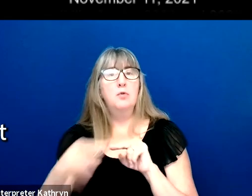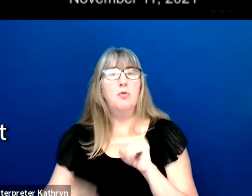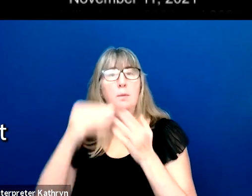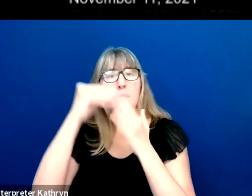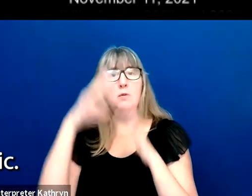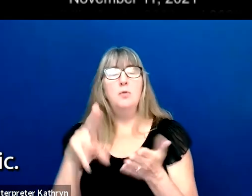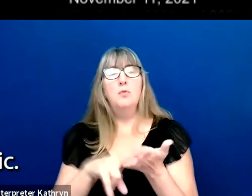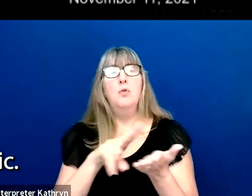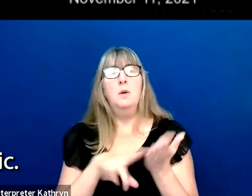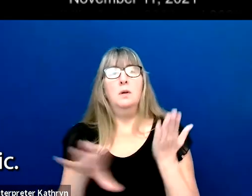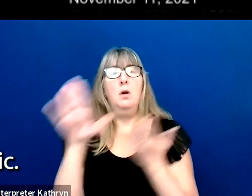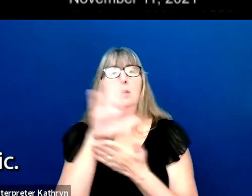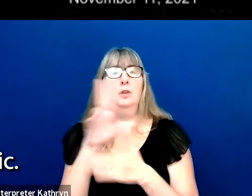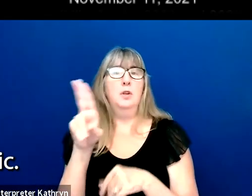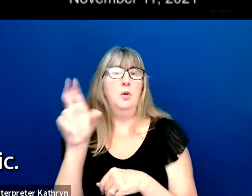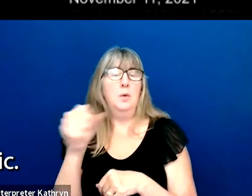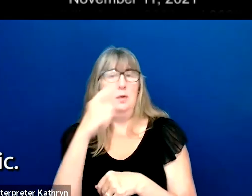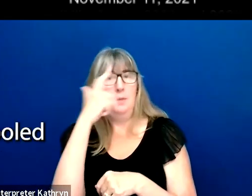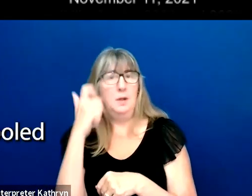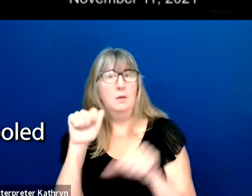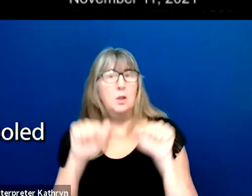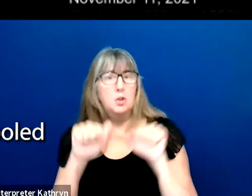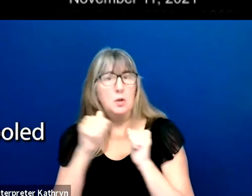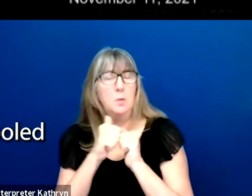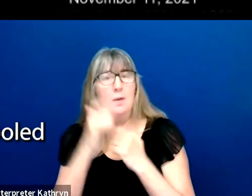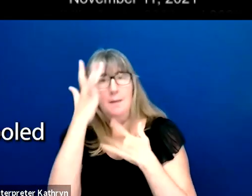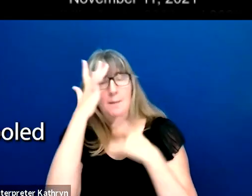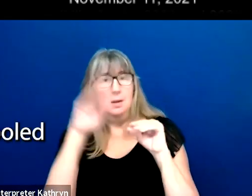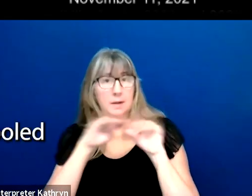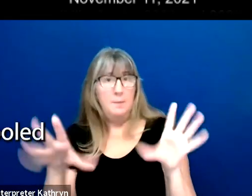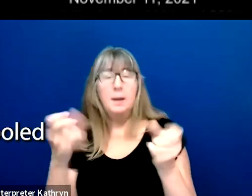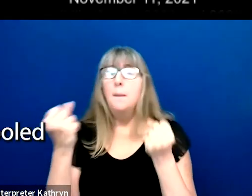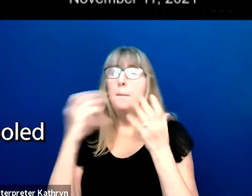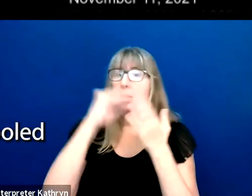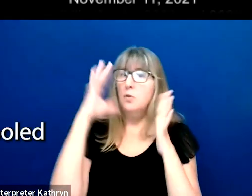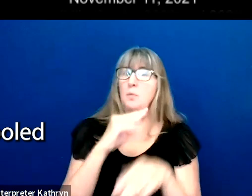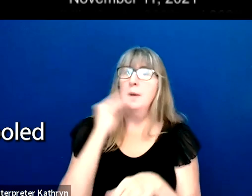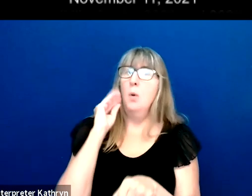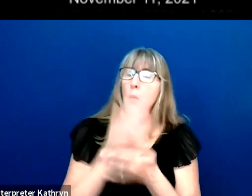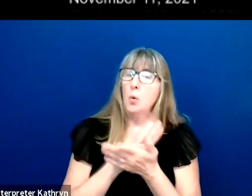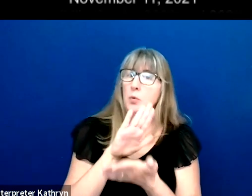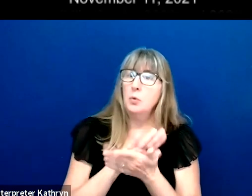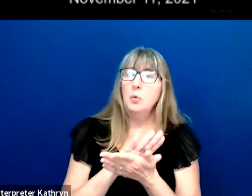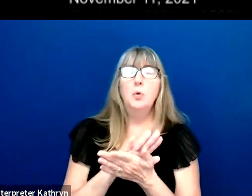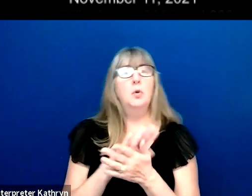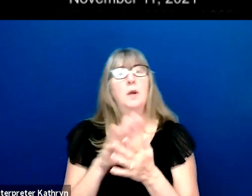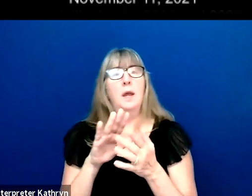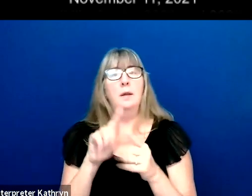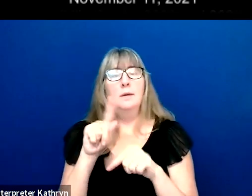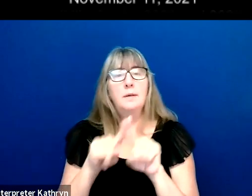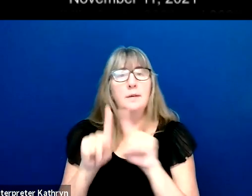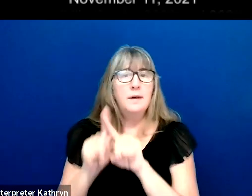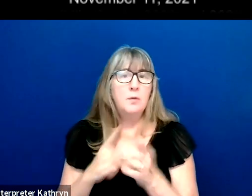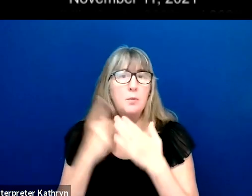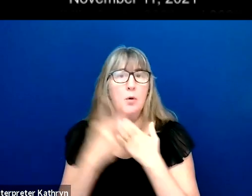colleges in the US due to the uncertainty of the pandemic. Many students are now being homeschooled and exercising programs offered for free